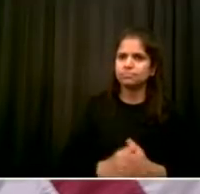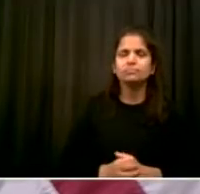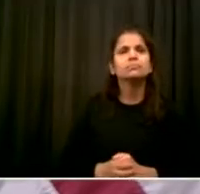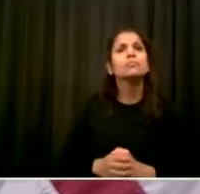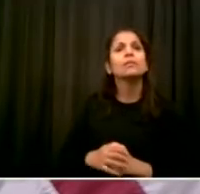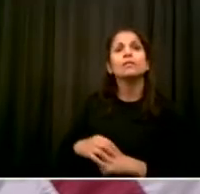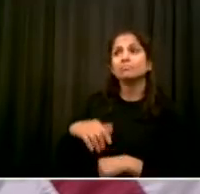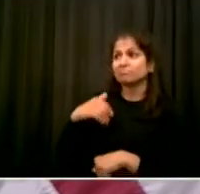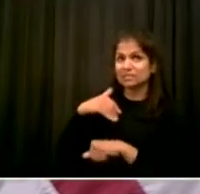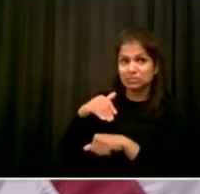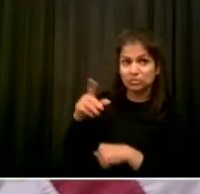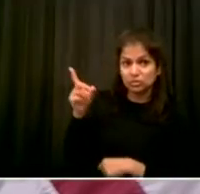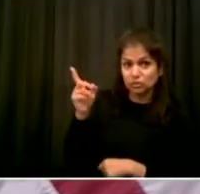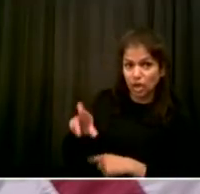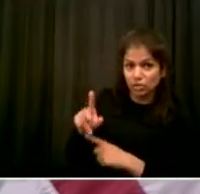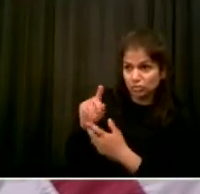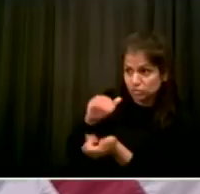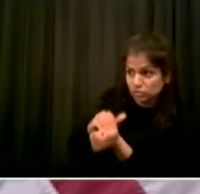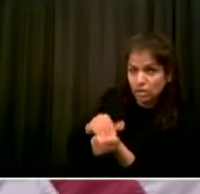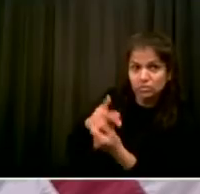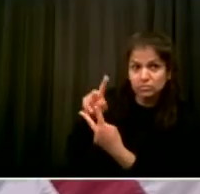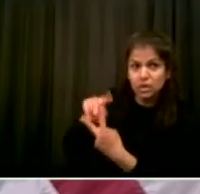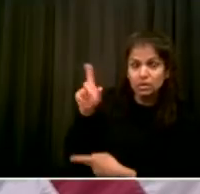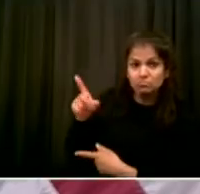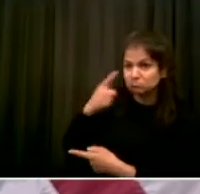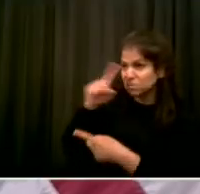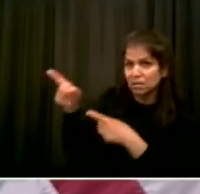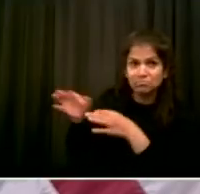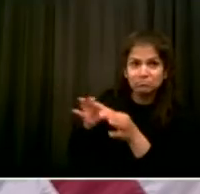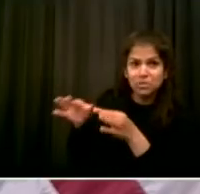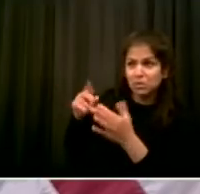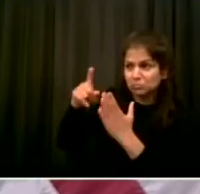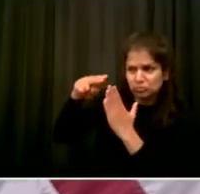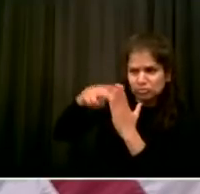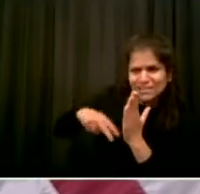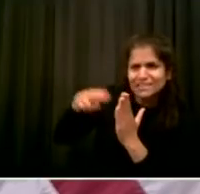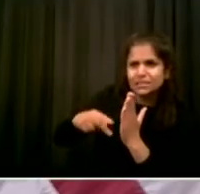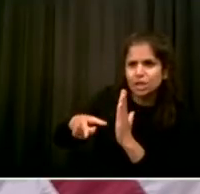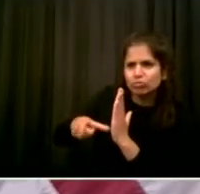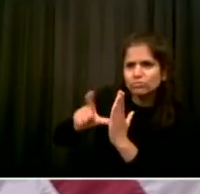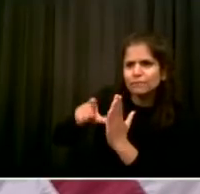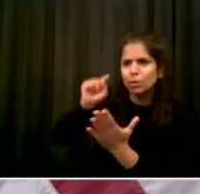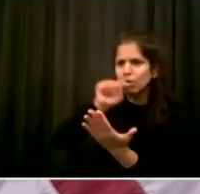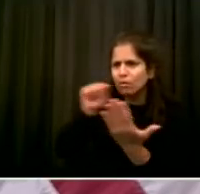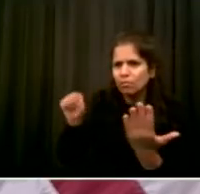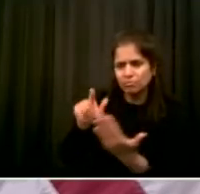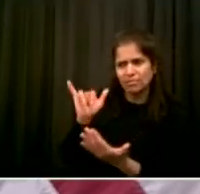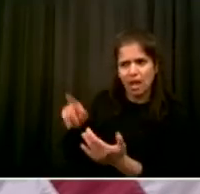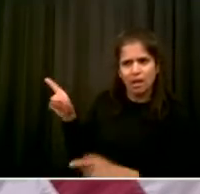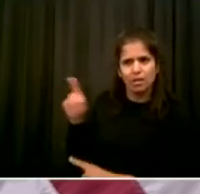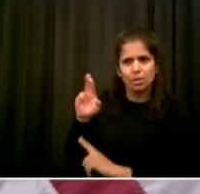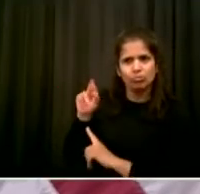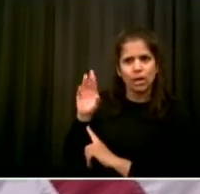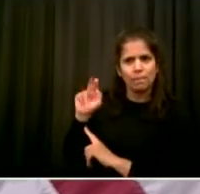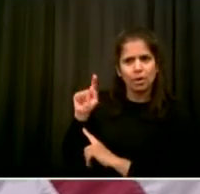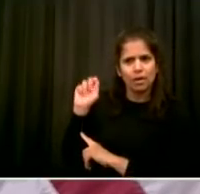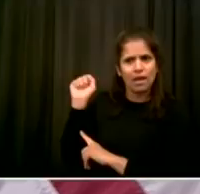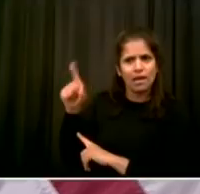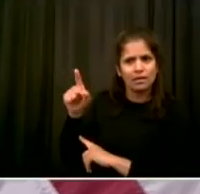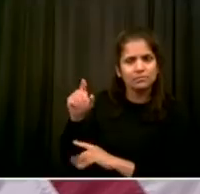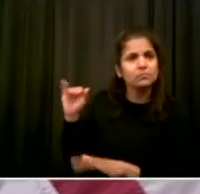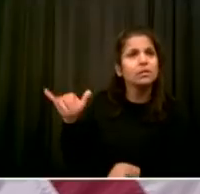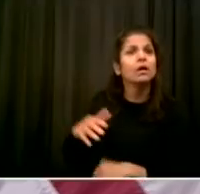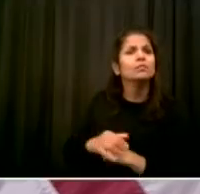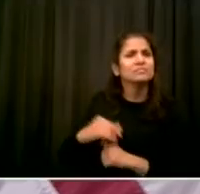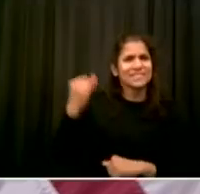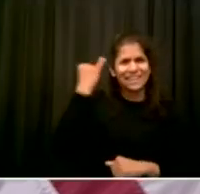people are taking through the Test and Trace initiative and make sure that if there's any accompanying language, it's clear to people and not confusing